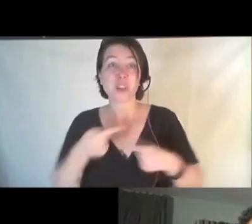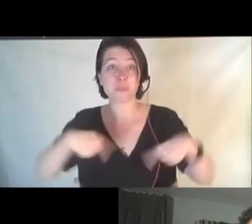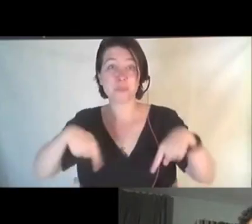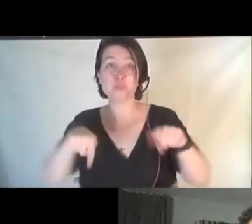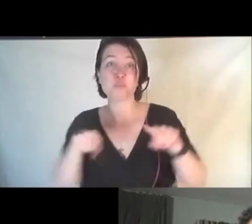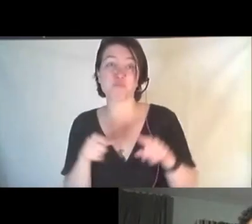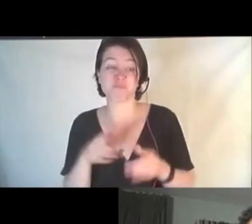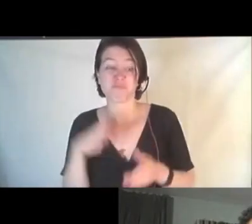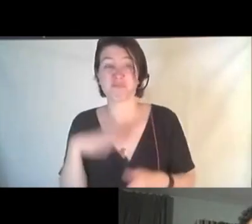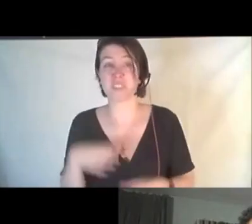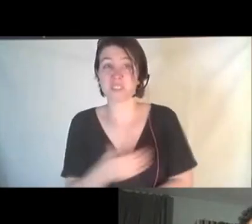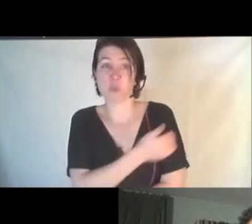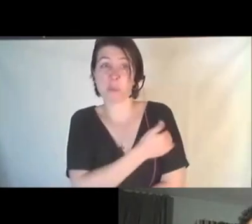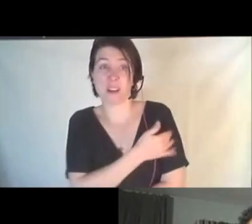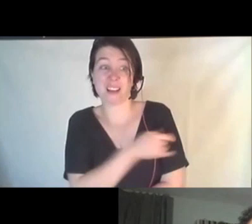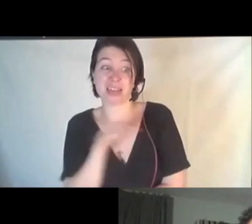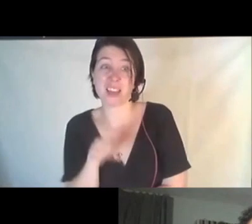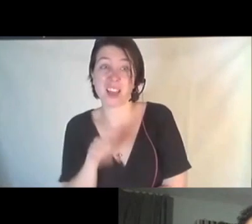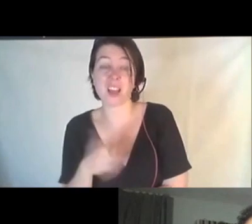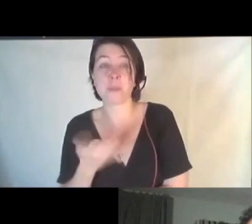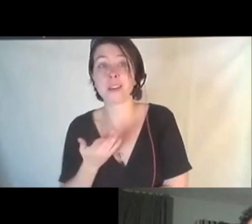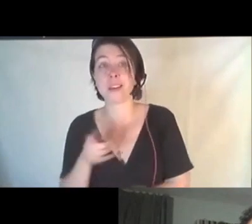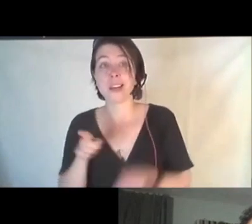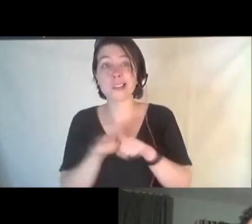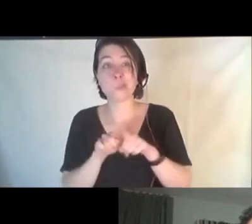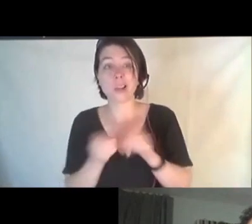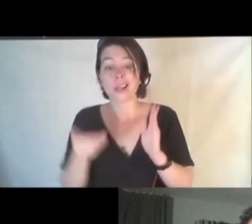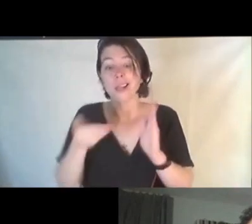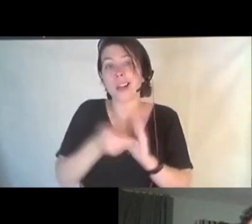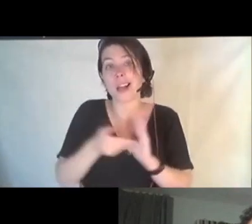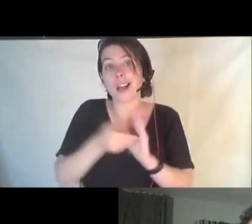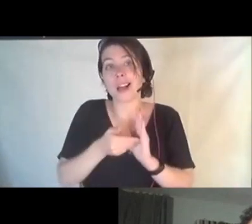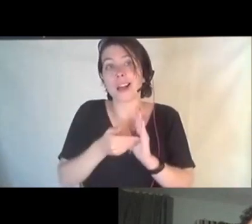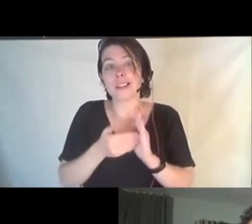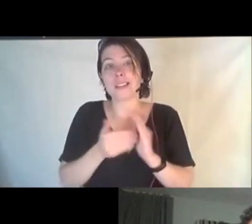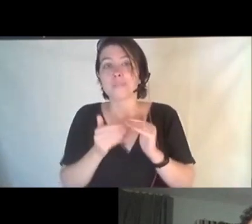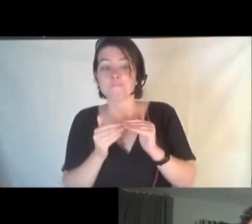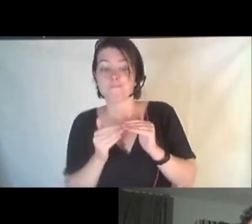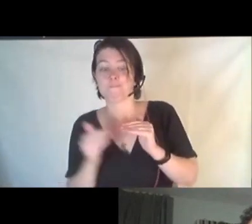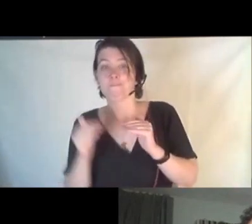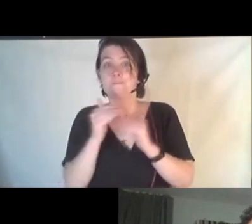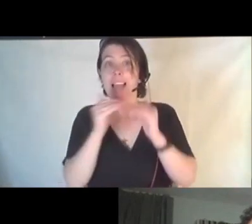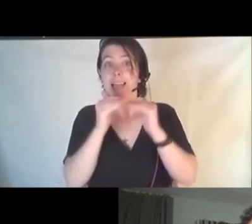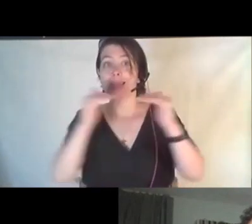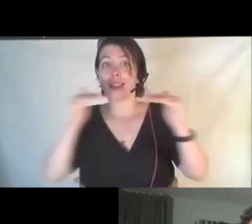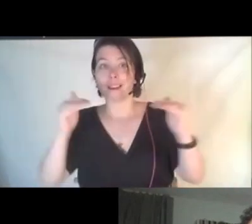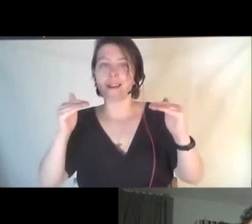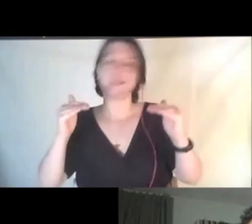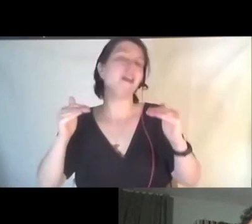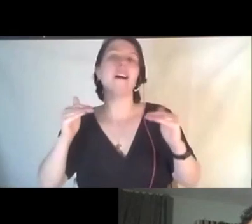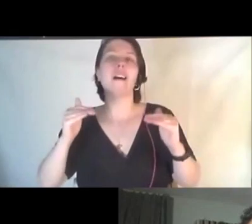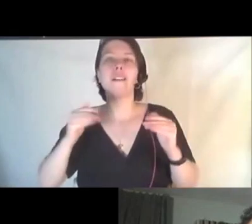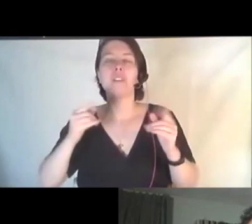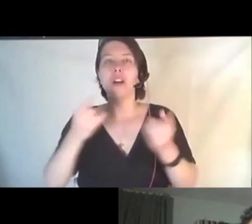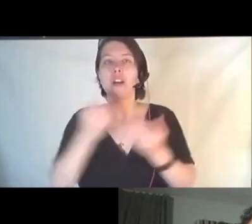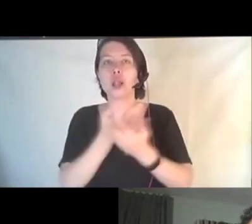it's important stuff. But I think it also adds to this other layer of things not being accessible when it comes to sort of